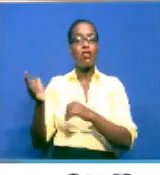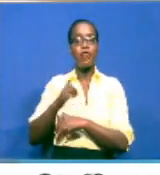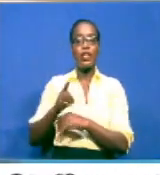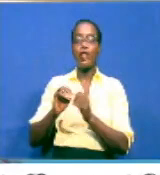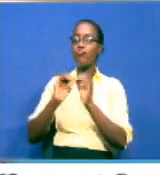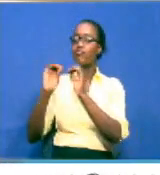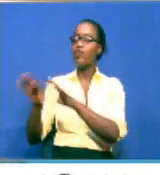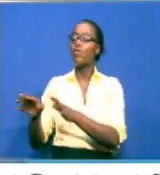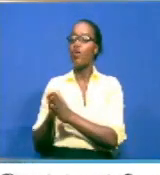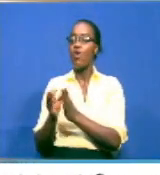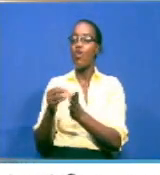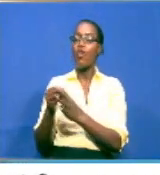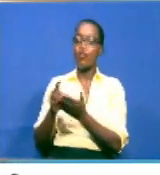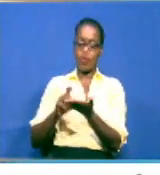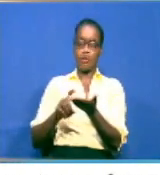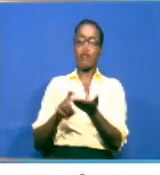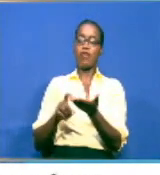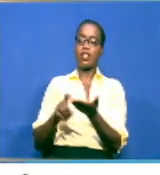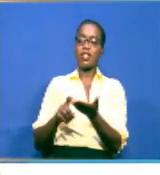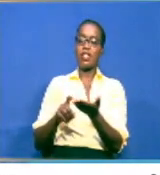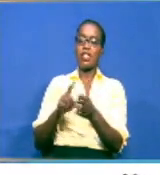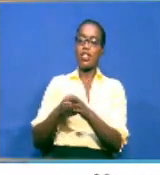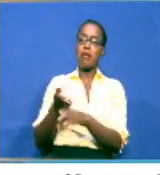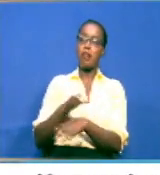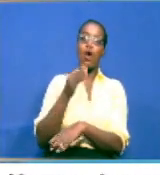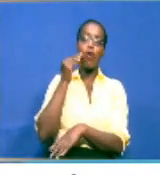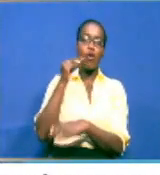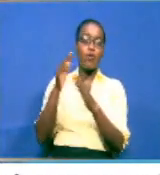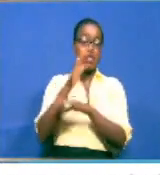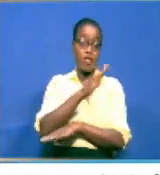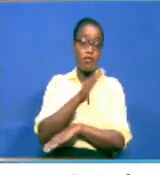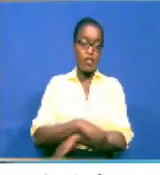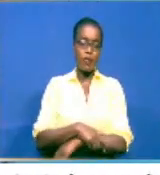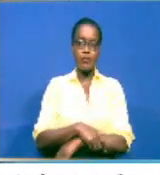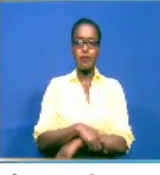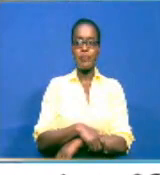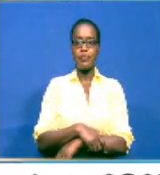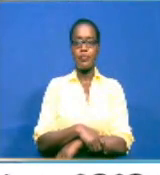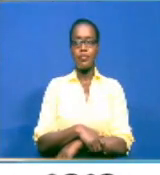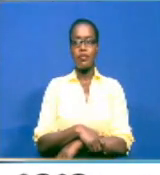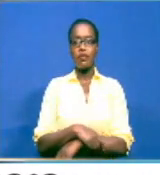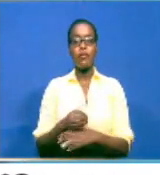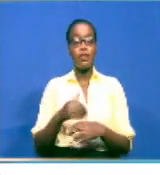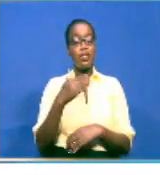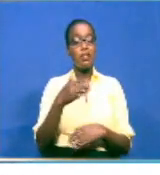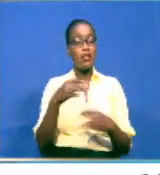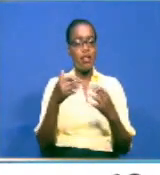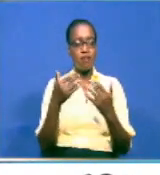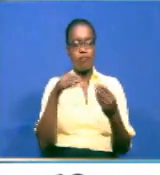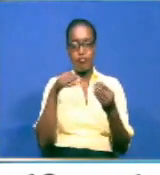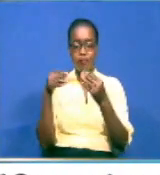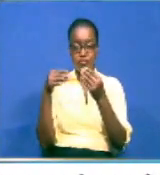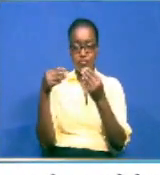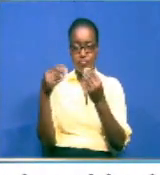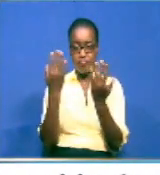or can be disinfected when you go back to the house in the evening. Okay. Now, outside the polythene and the storage, then